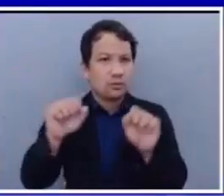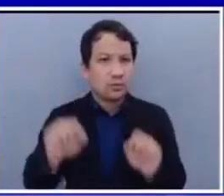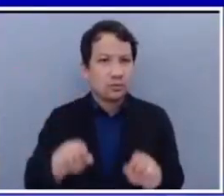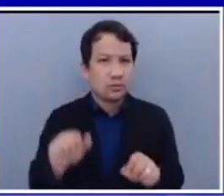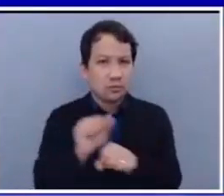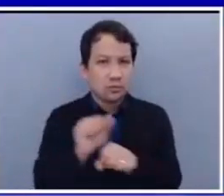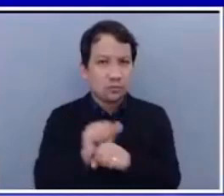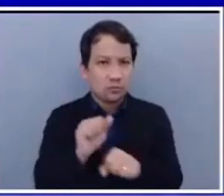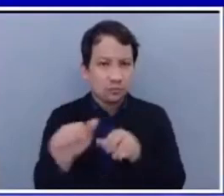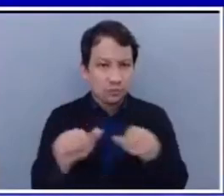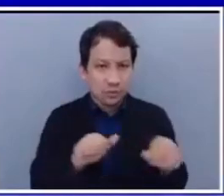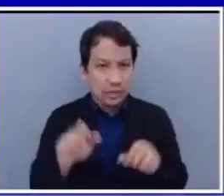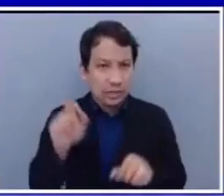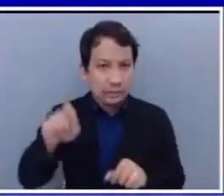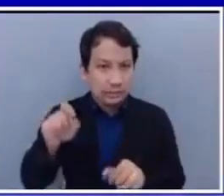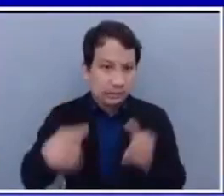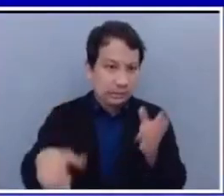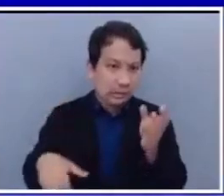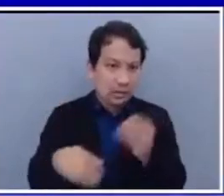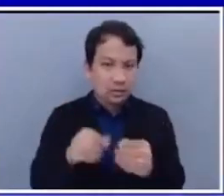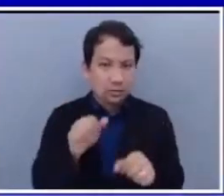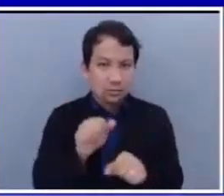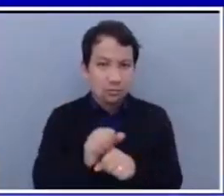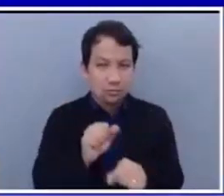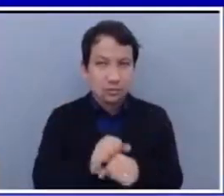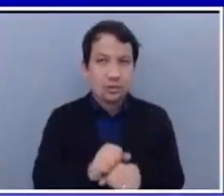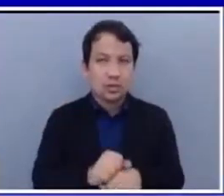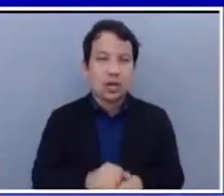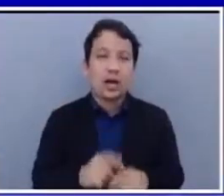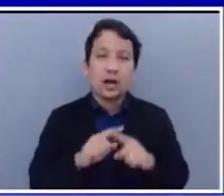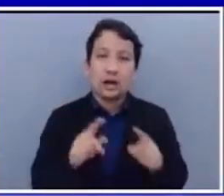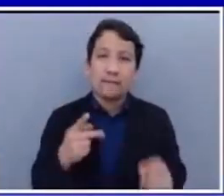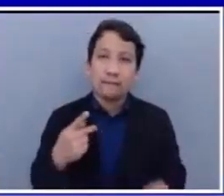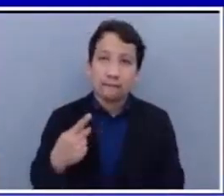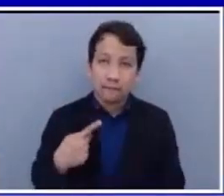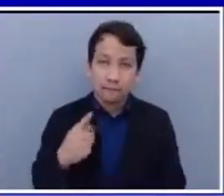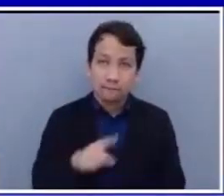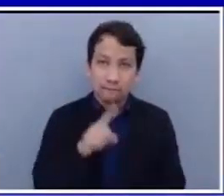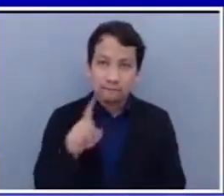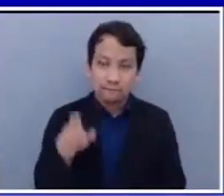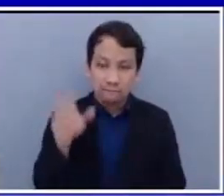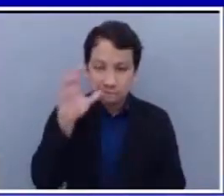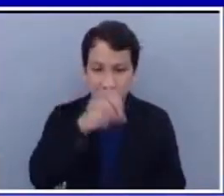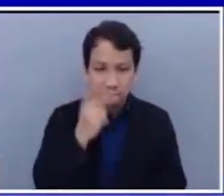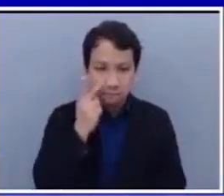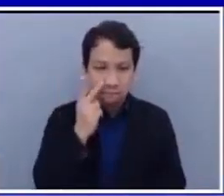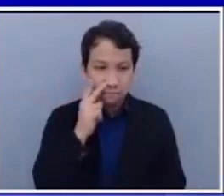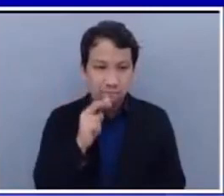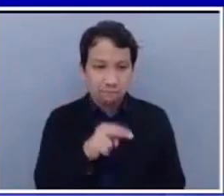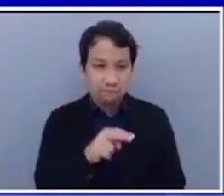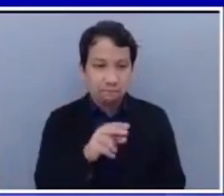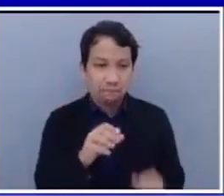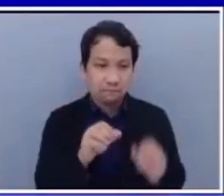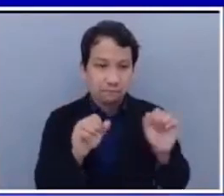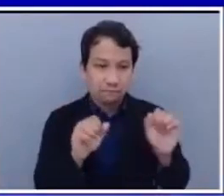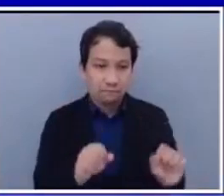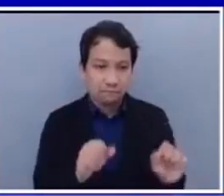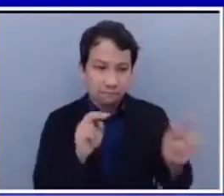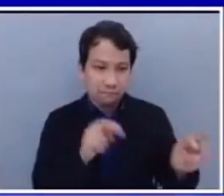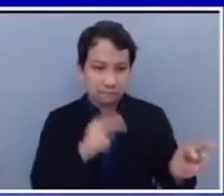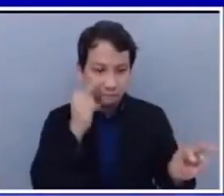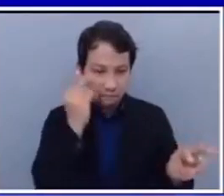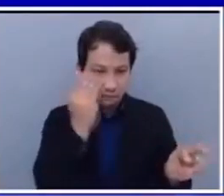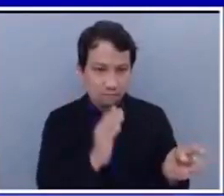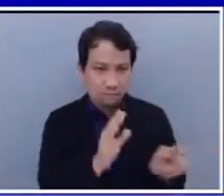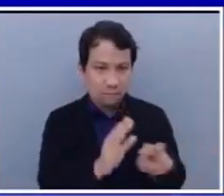yung sa retail. So may expectation, if we look at yung seasonality factor, tataas yung